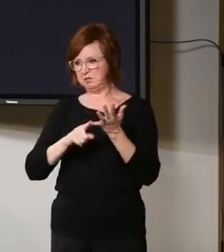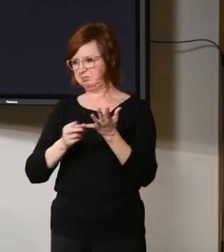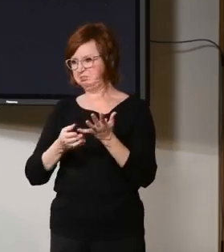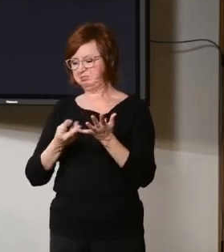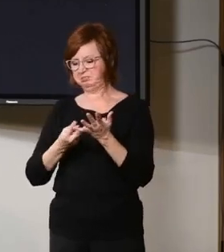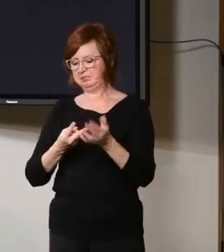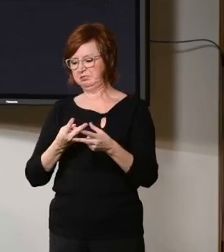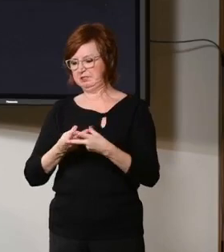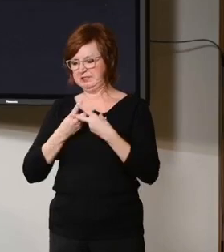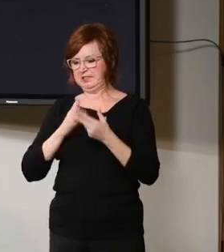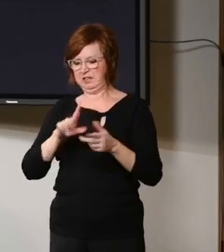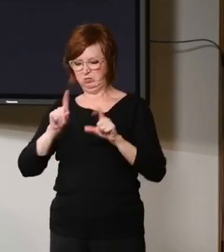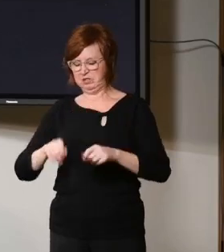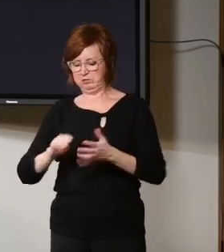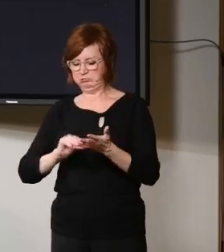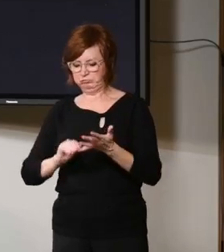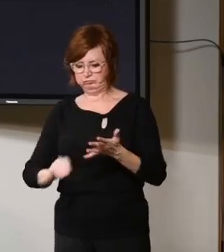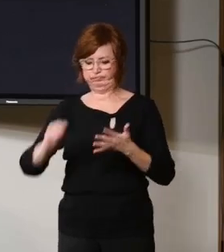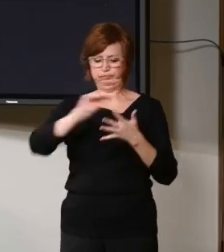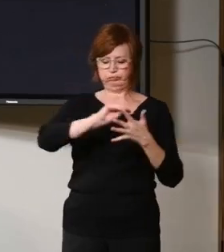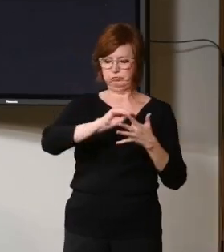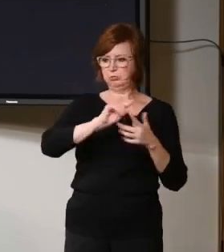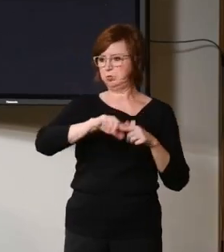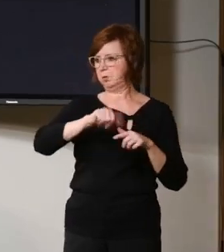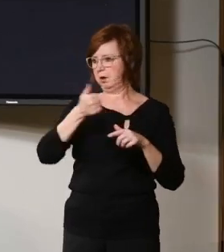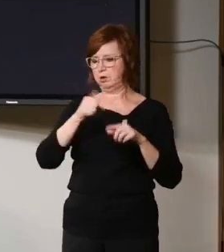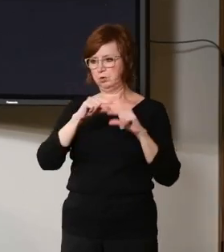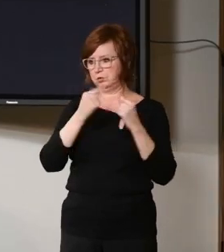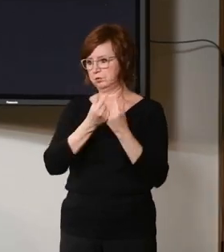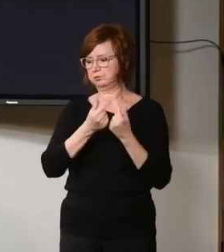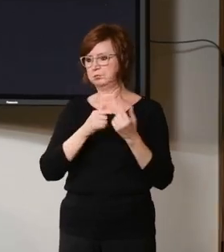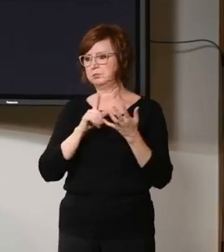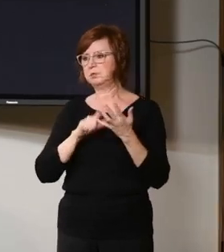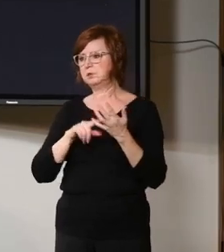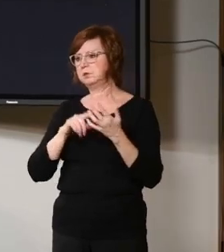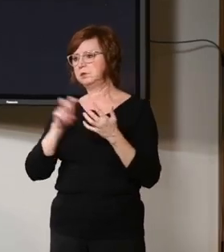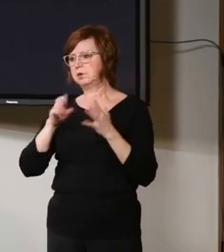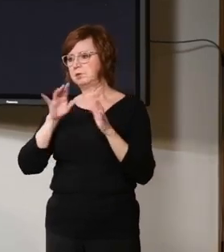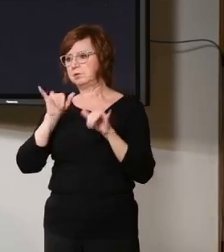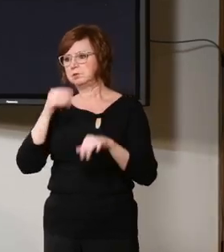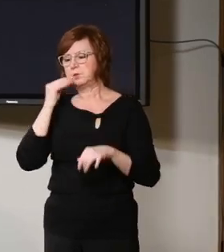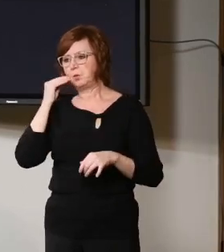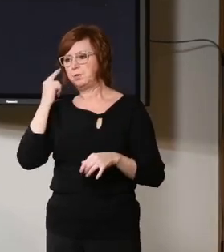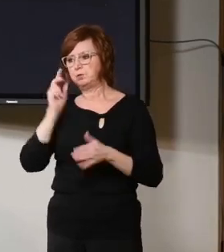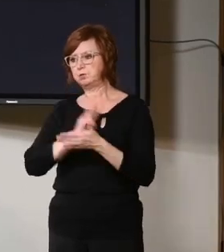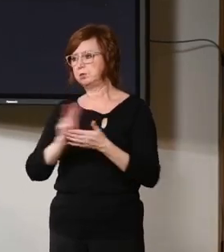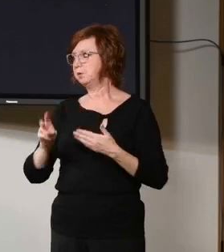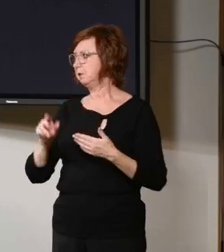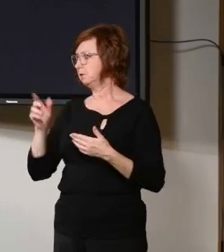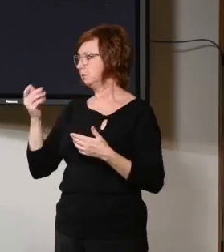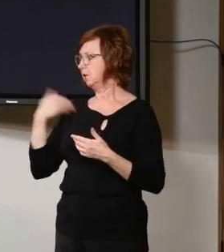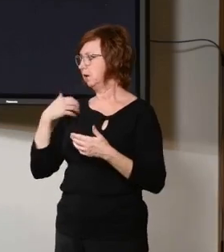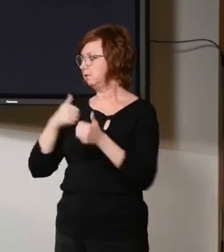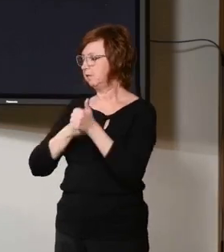who just have a cough and should, in any case, stay on home isolation for 2 weeks. Is there a